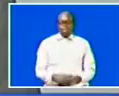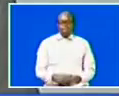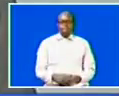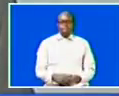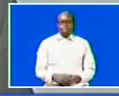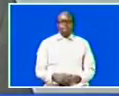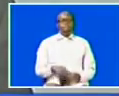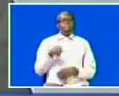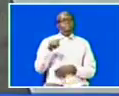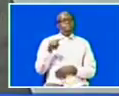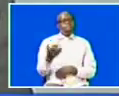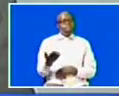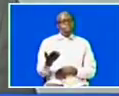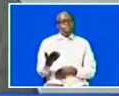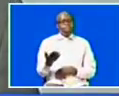It's